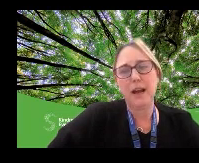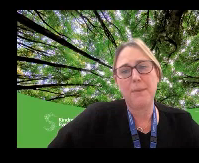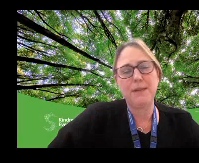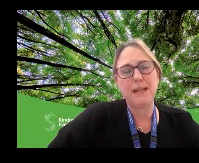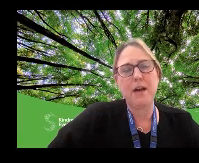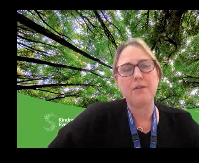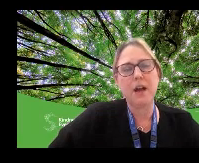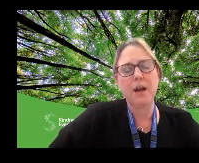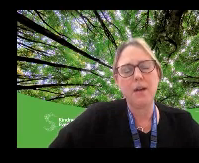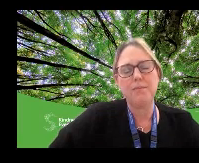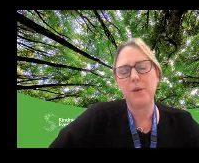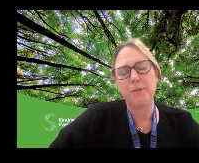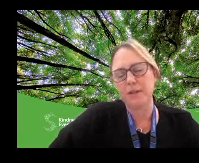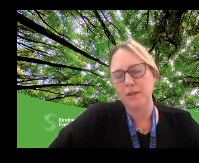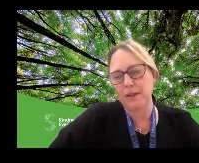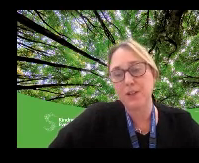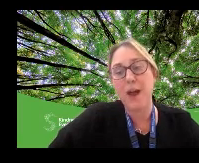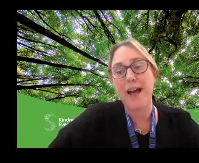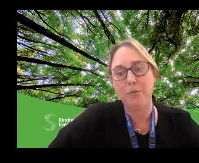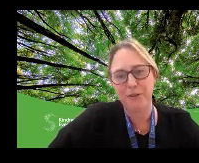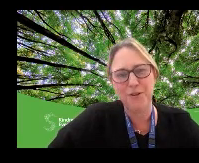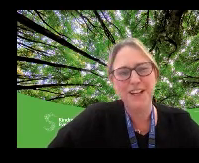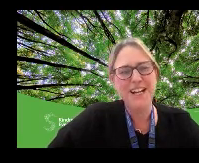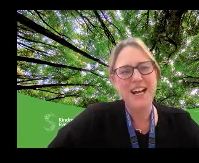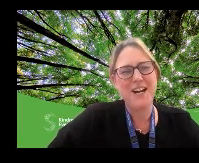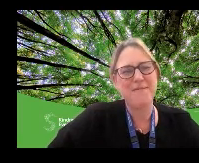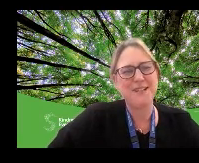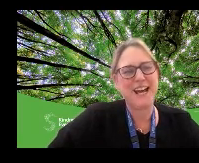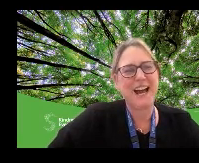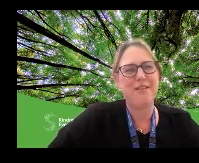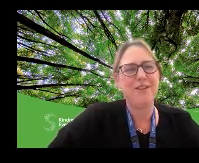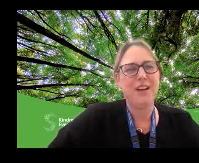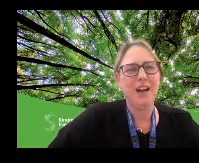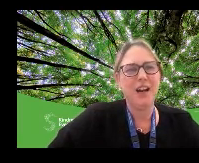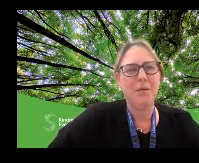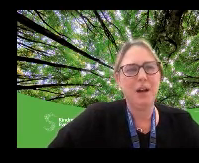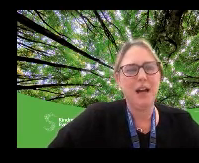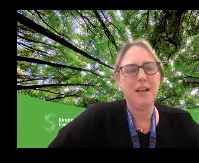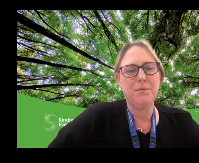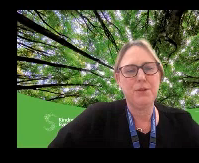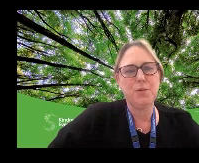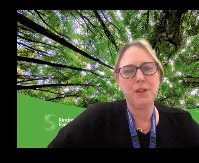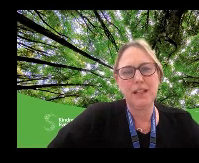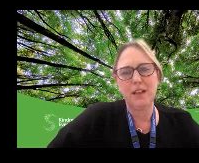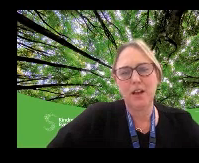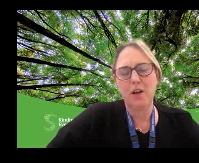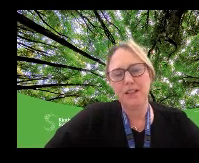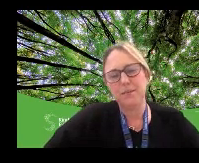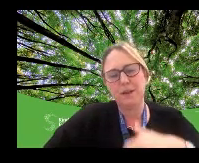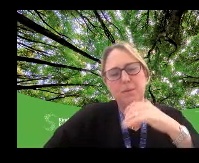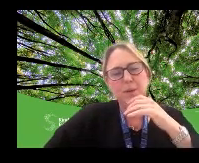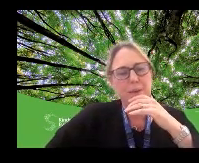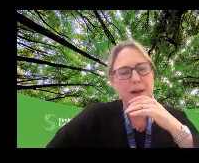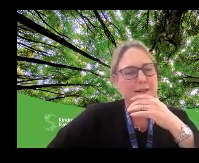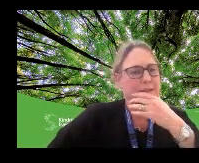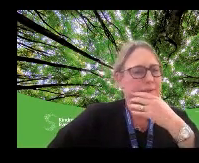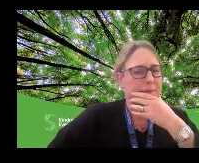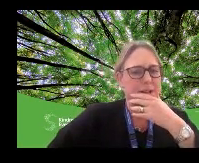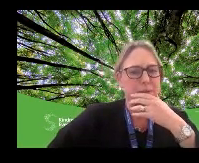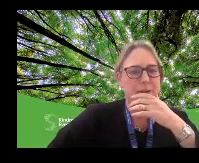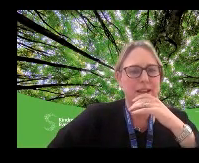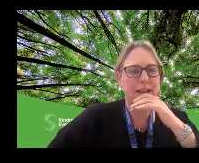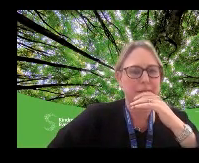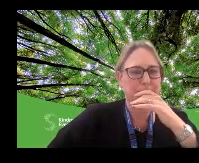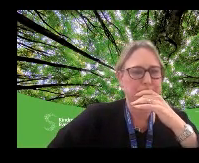Yeah, and that's quite happy to have. That's quite helpful to have. And predominantly, obviously, it'll be the